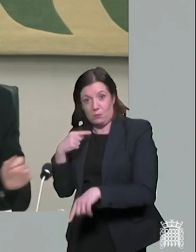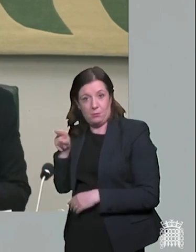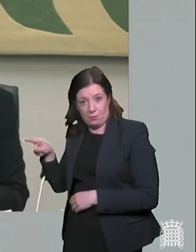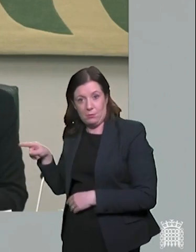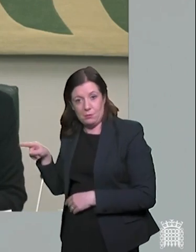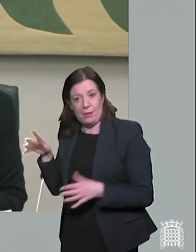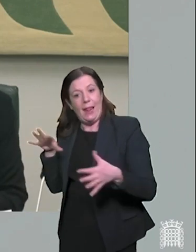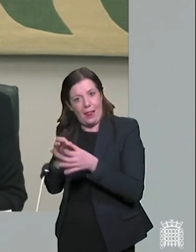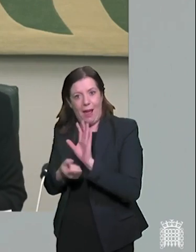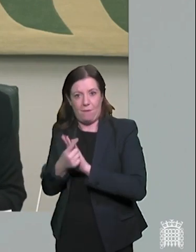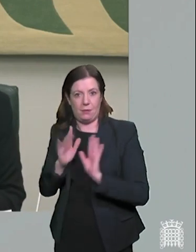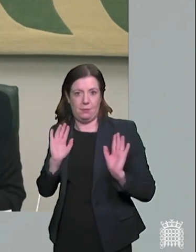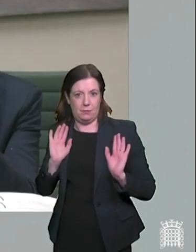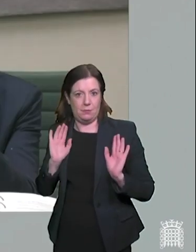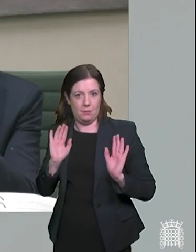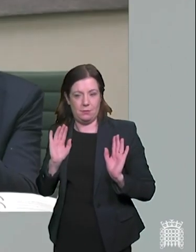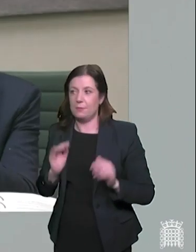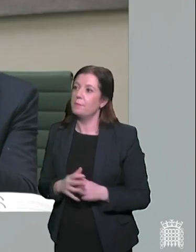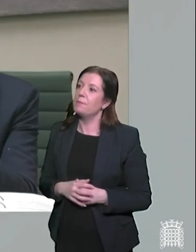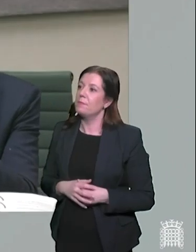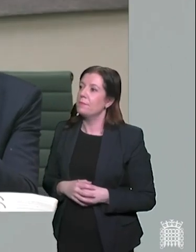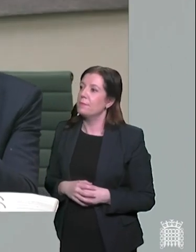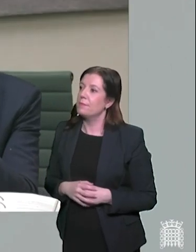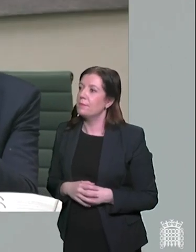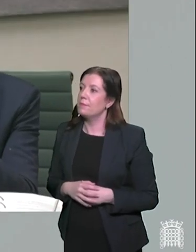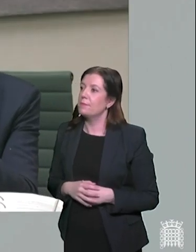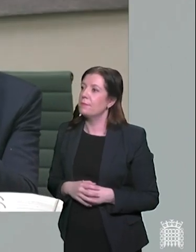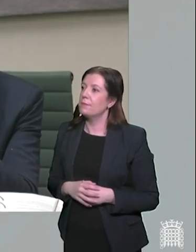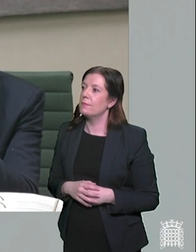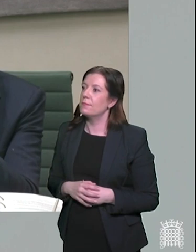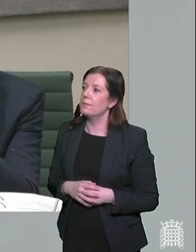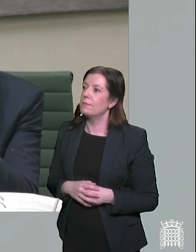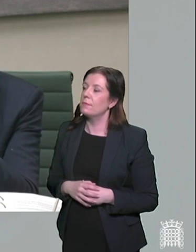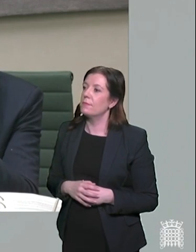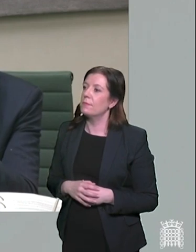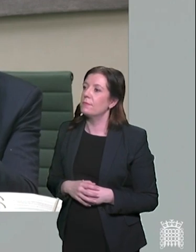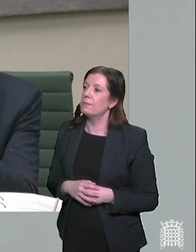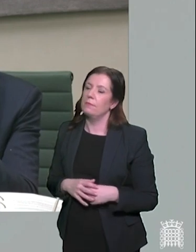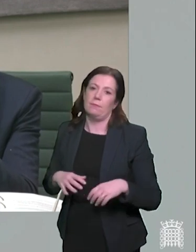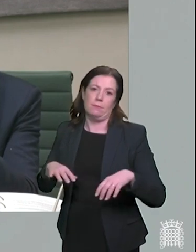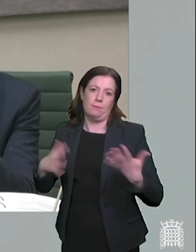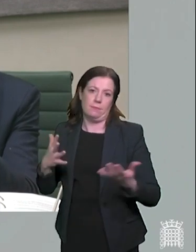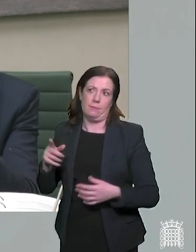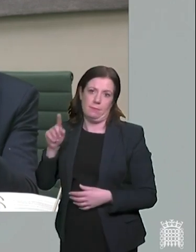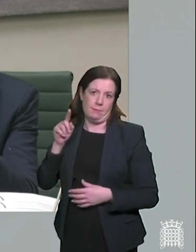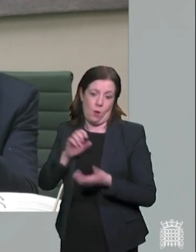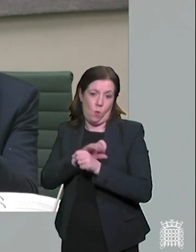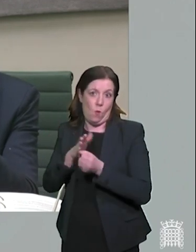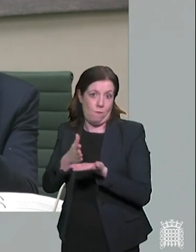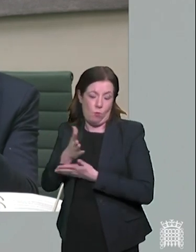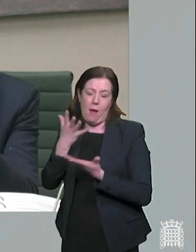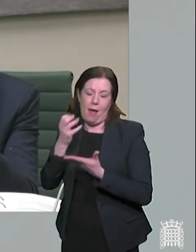an event. There were lots of people leading critical organisations around the country,